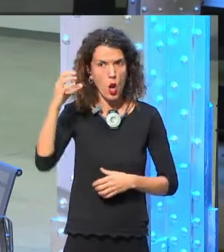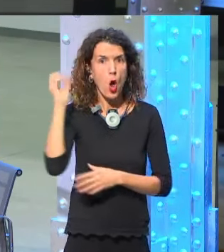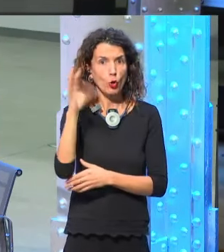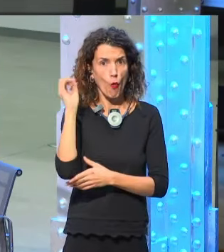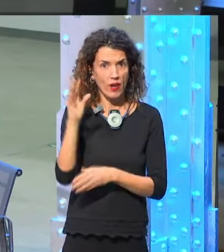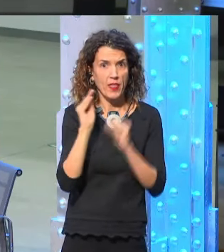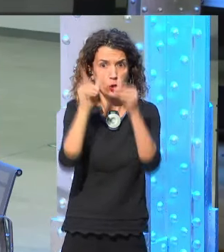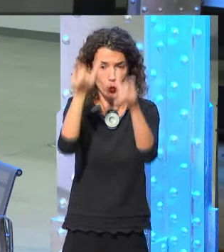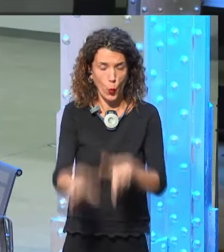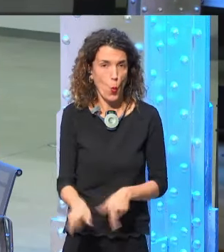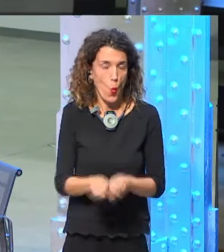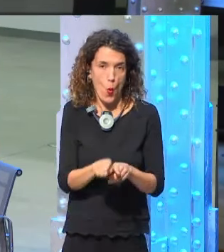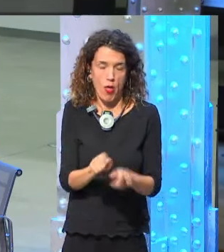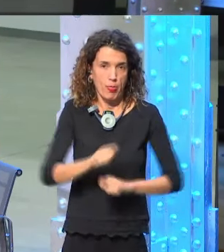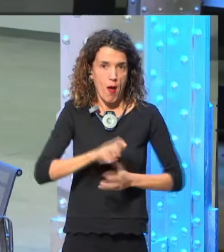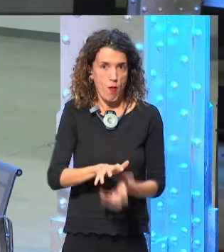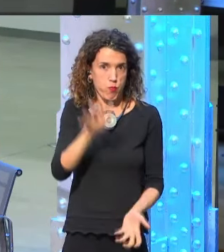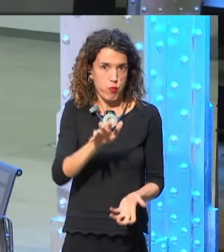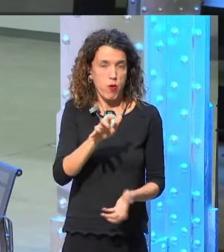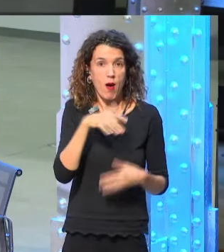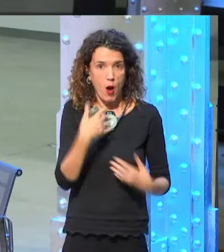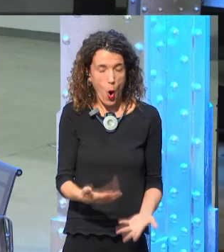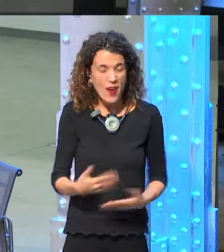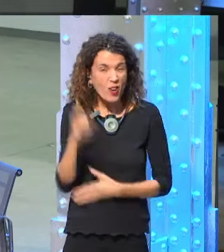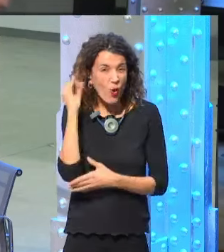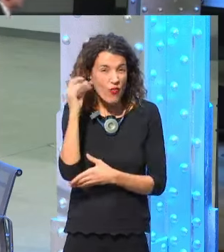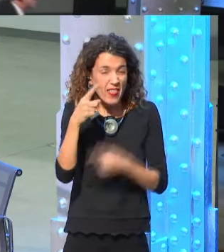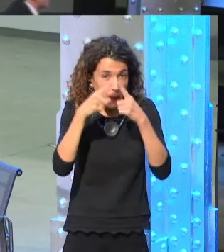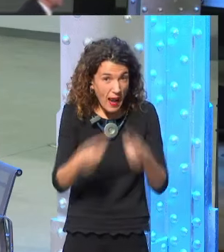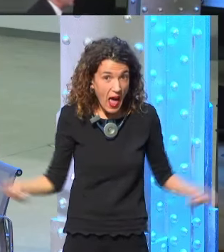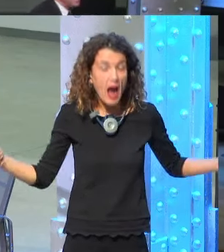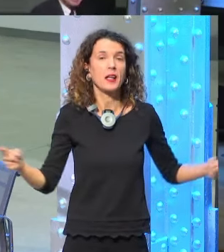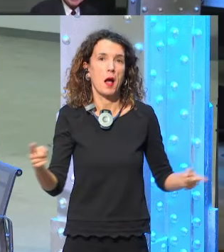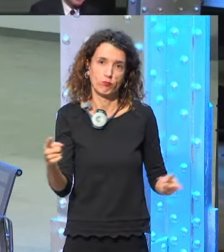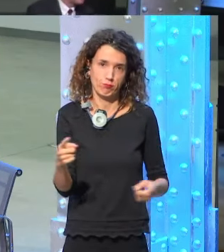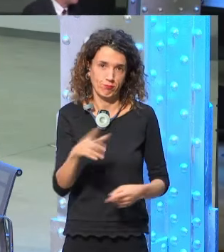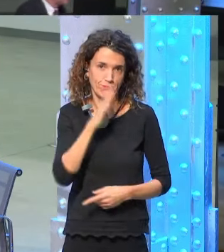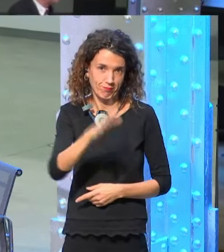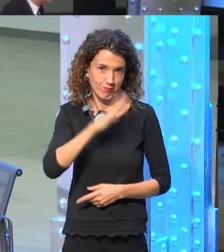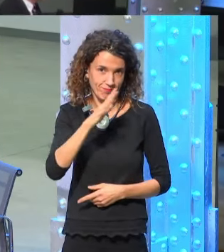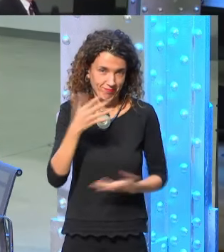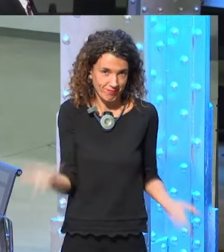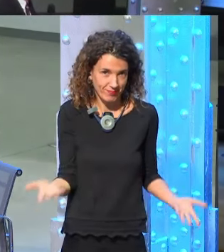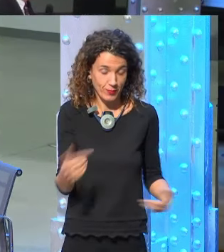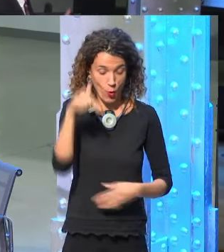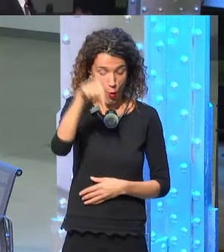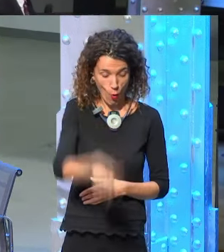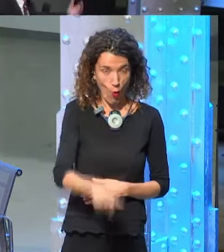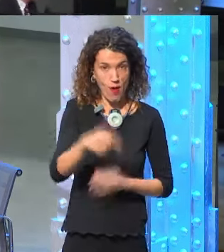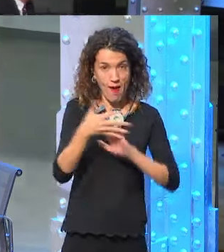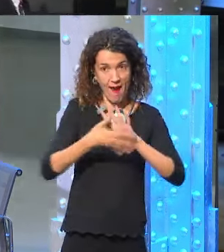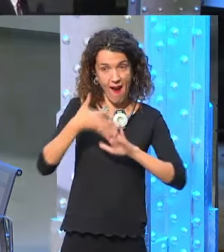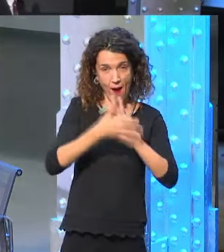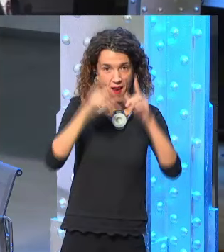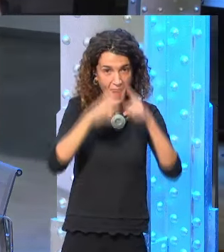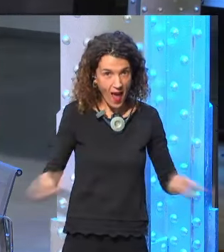Foundation launching in the Teatro Real Opera House, and he, we were amazed by his